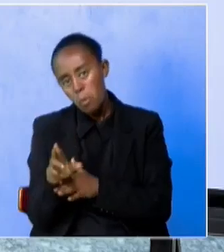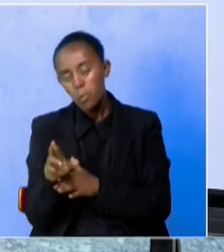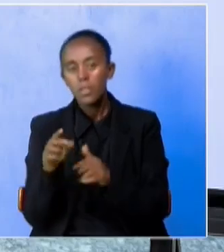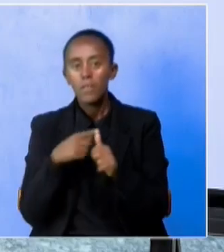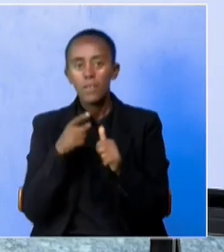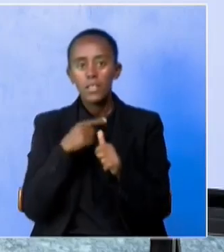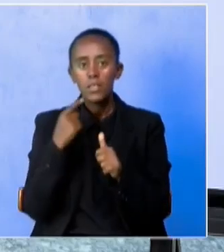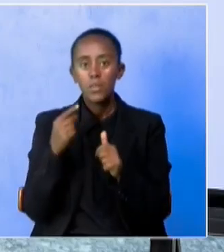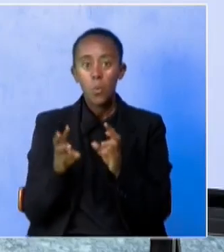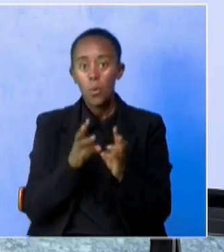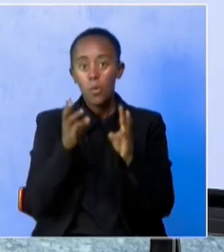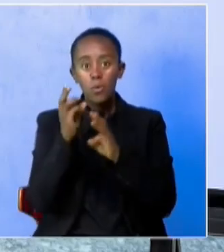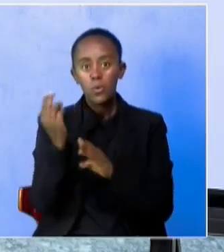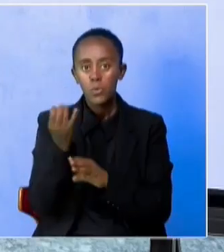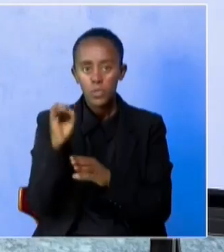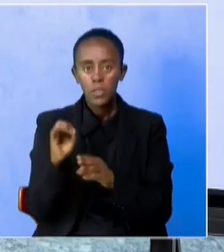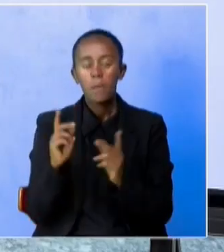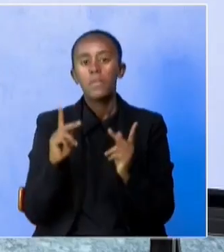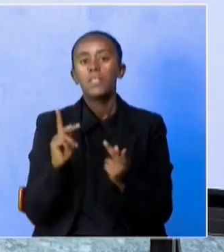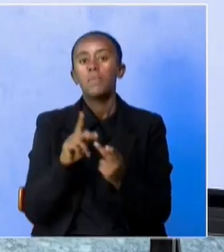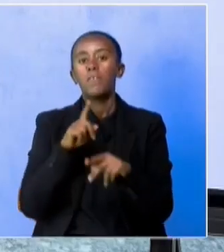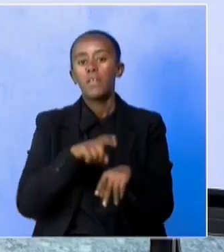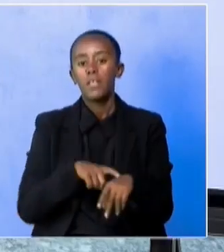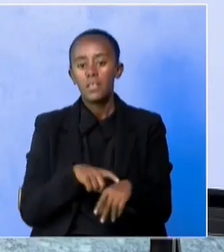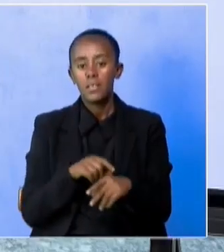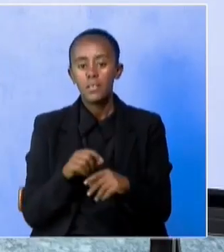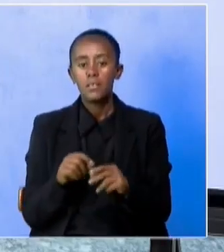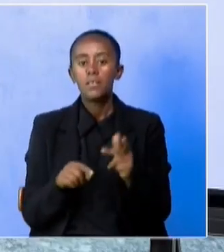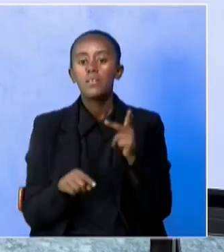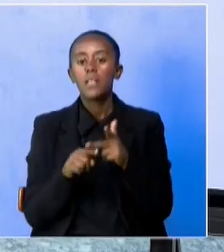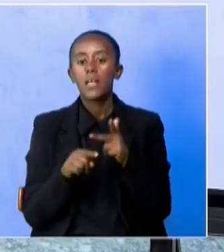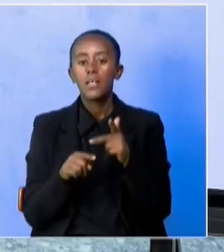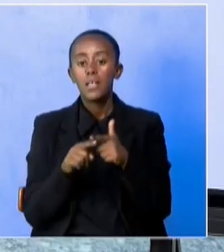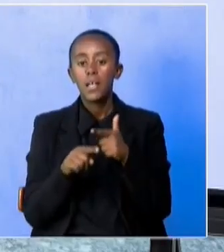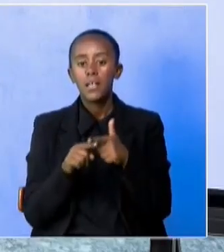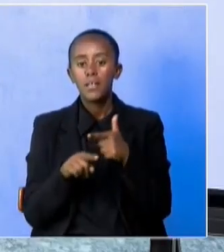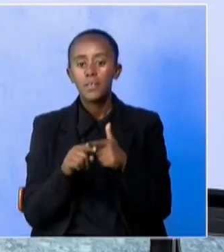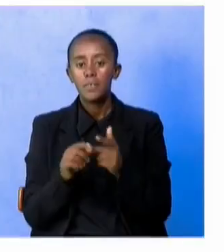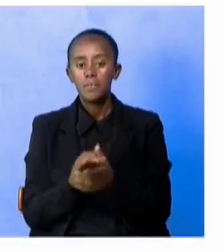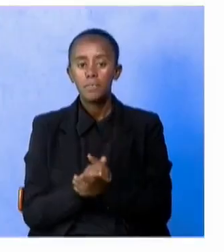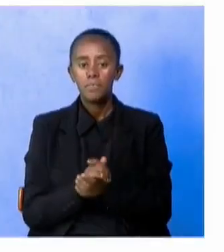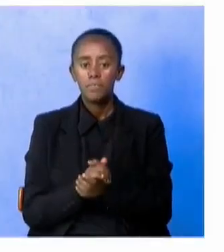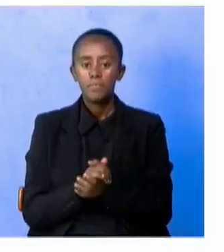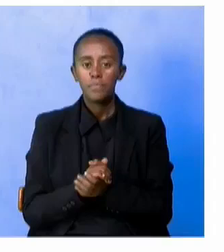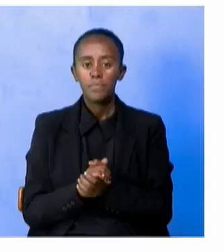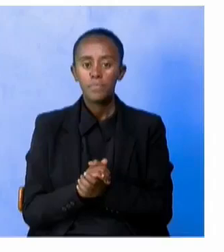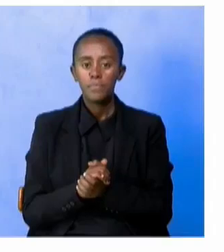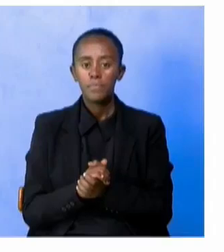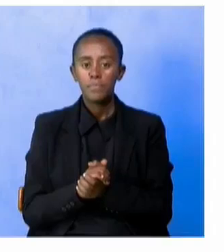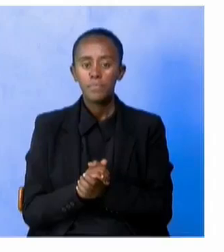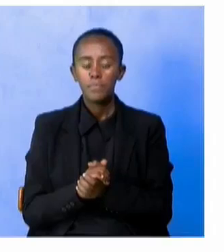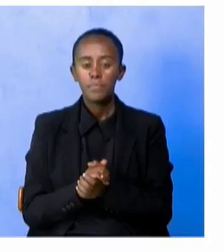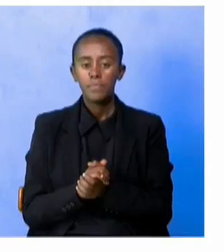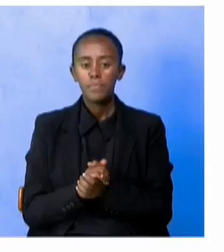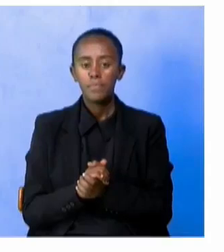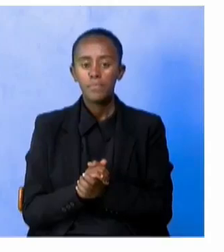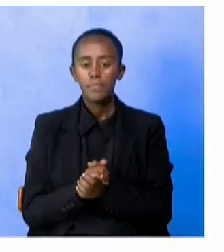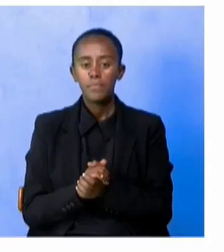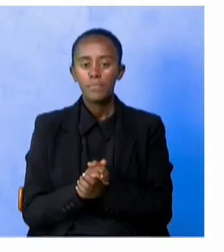tense. What about the second? The second one is a completed